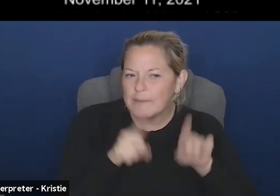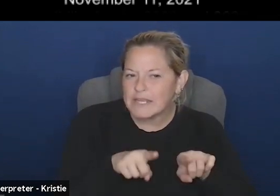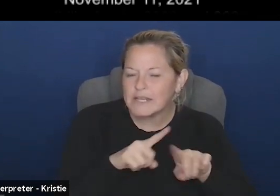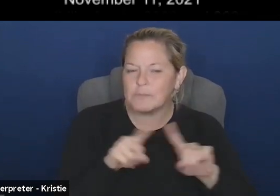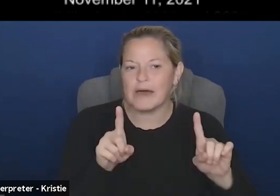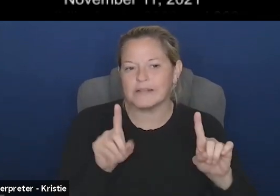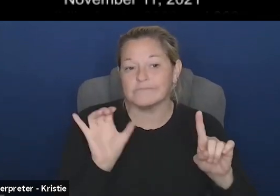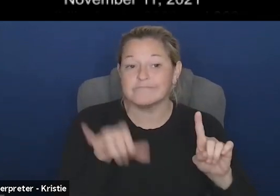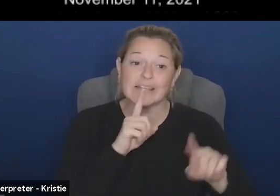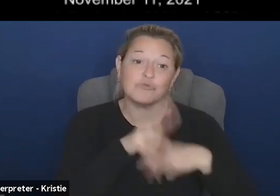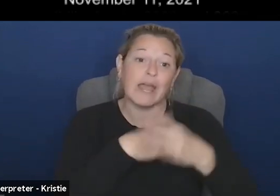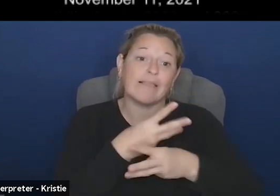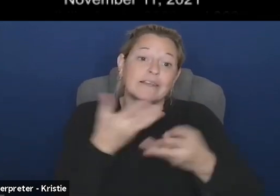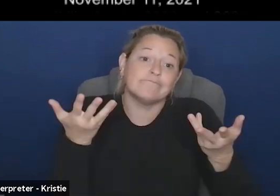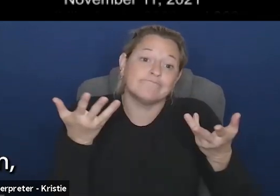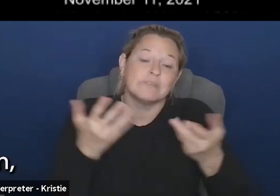But